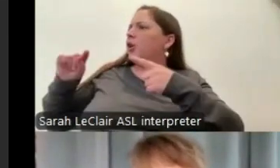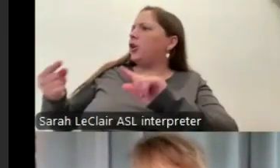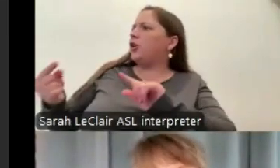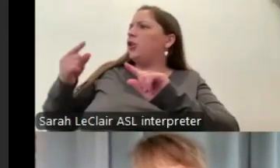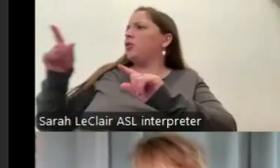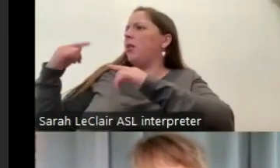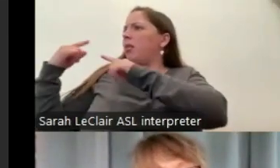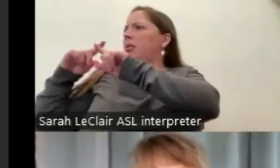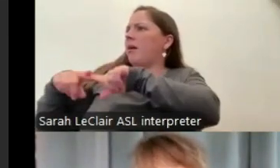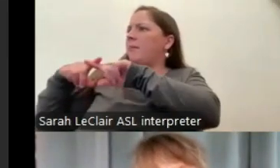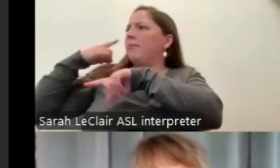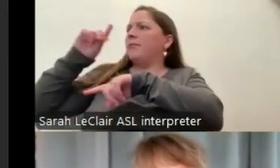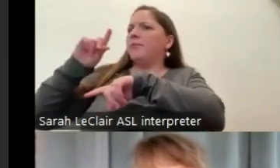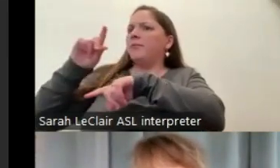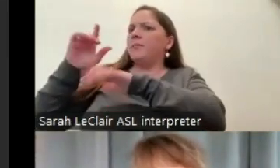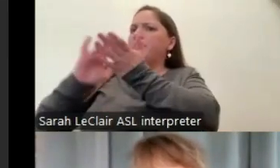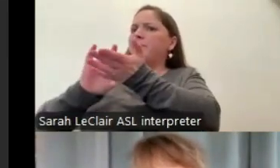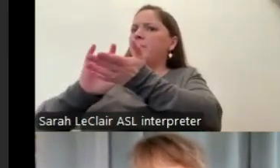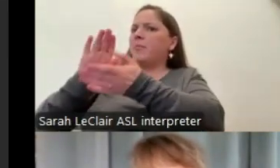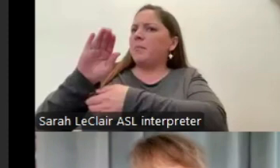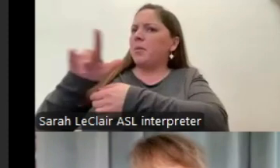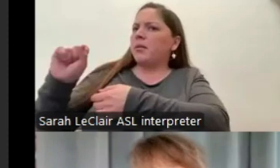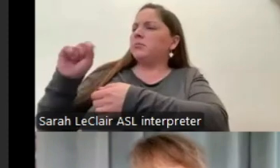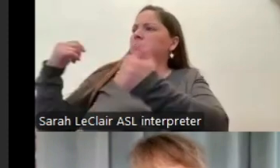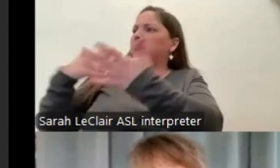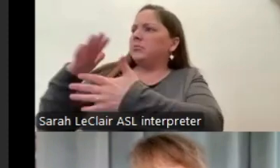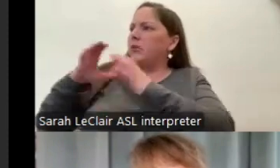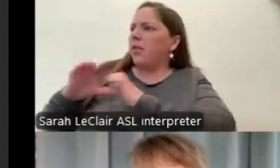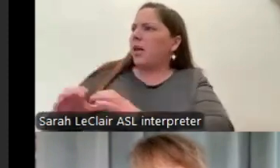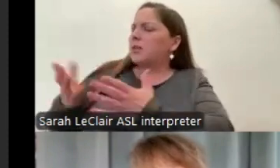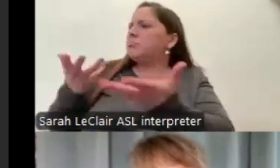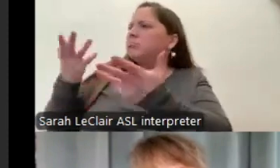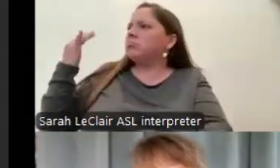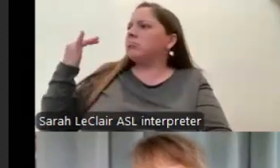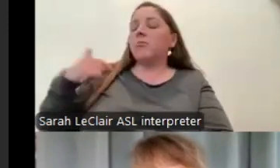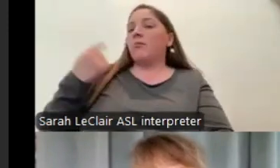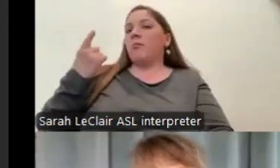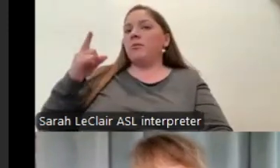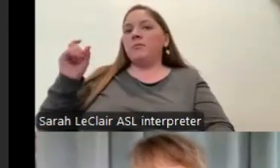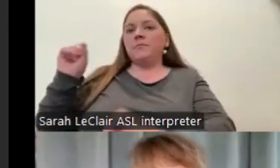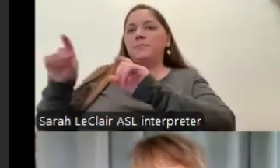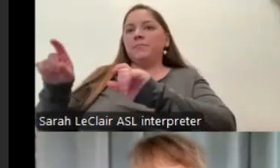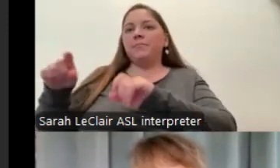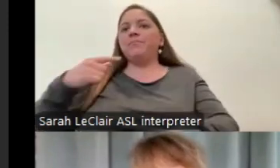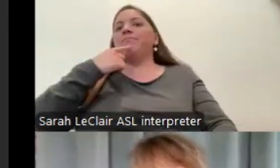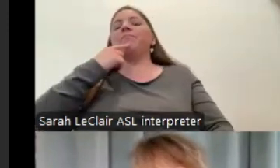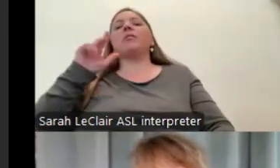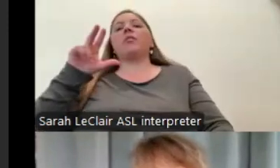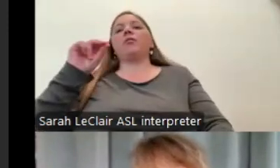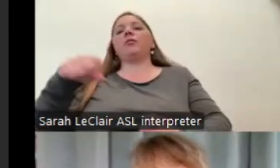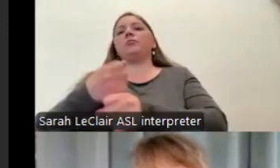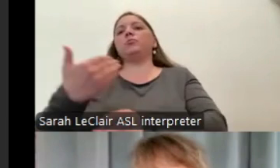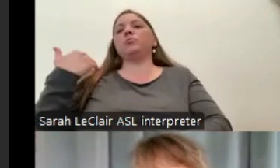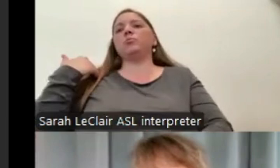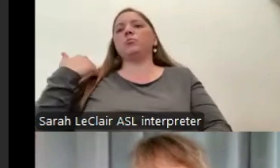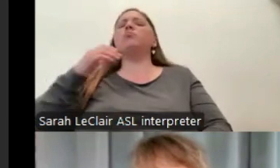for medical bills? I'd frighten clients away. And I've said to so many, I'm like, you know what? 30 years ago, I